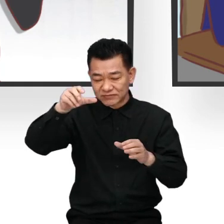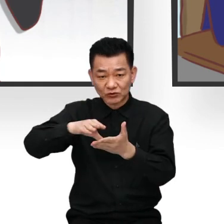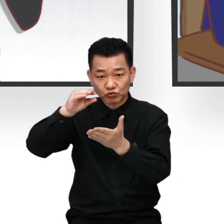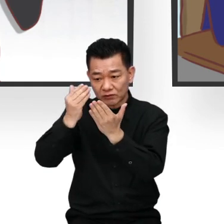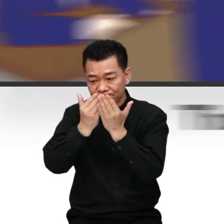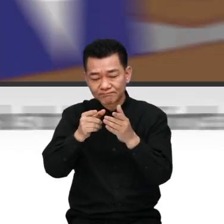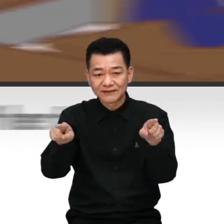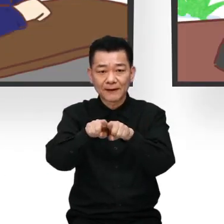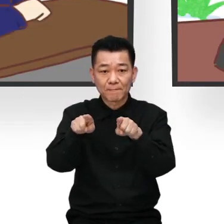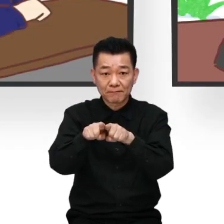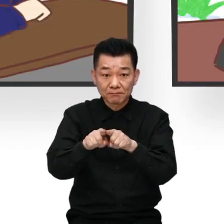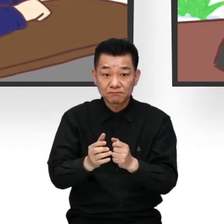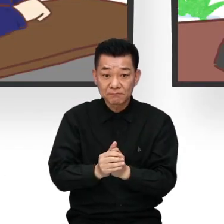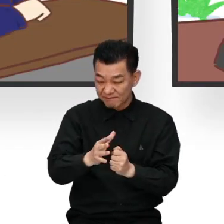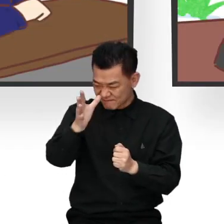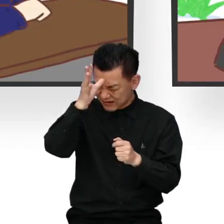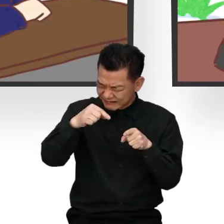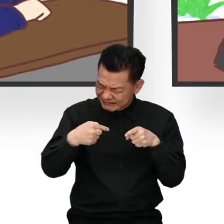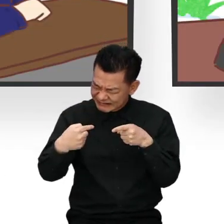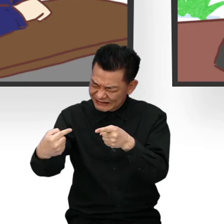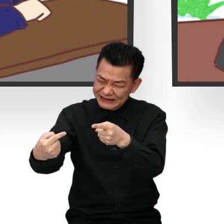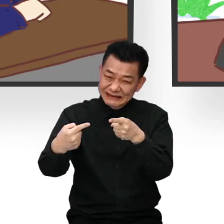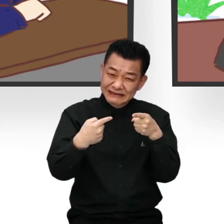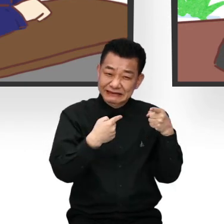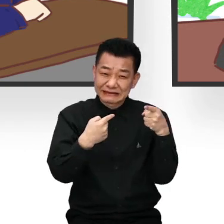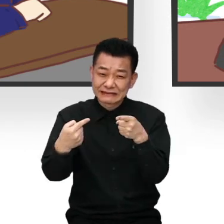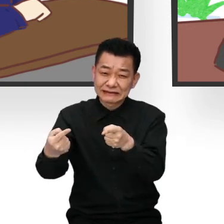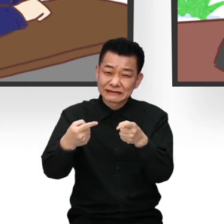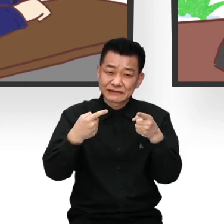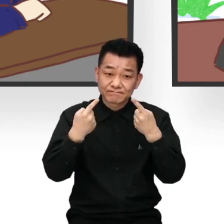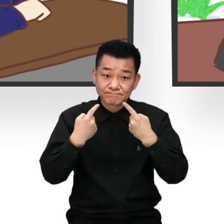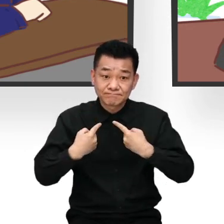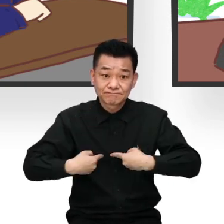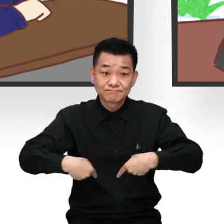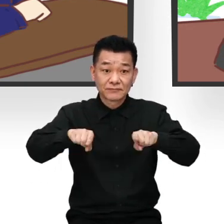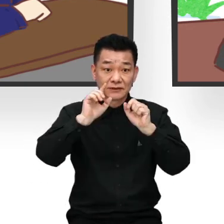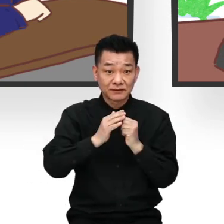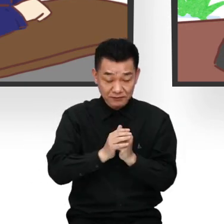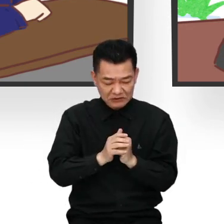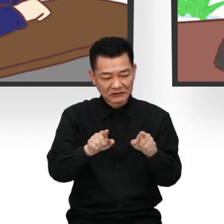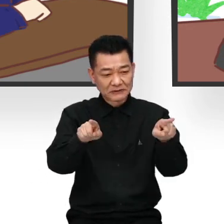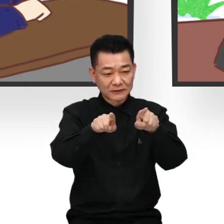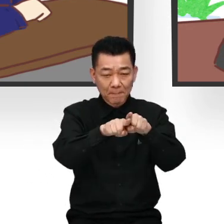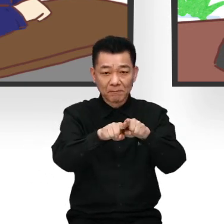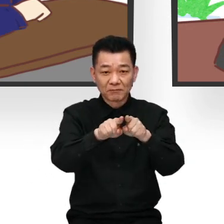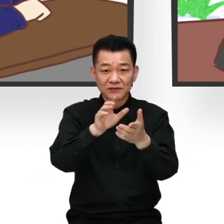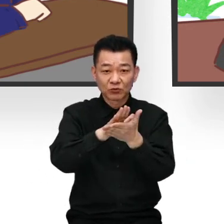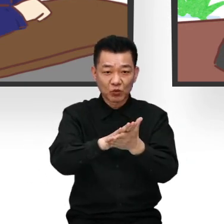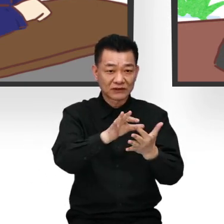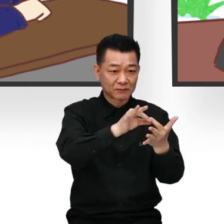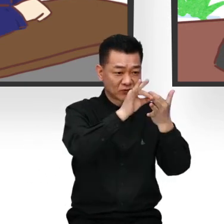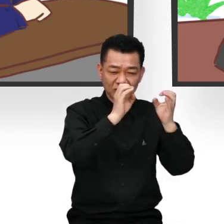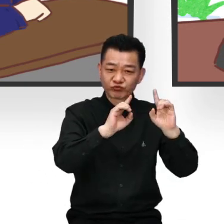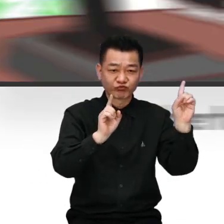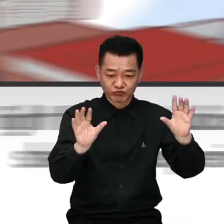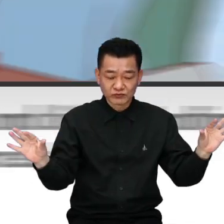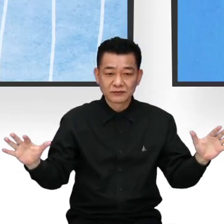disabilities. Thanks to the efforts of her father, she was able to go to a school where other kids